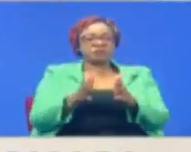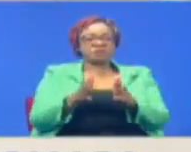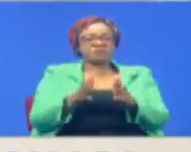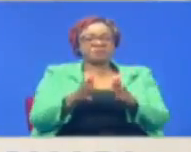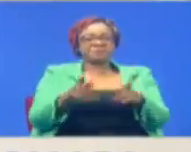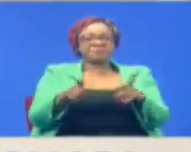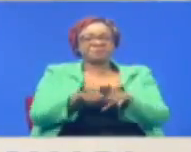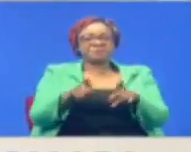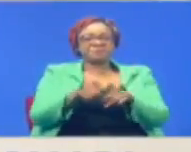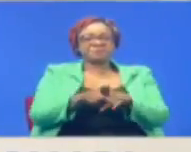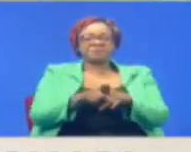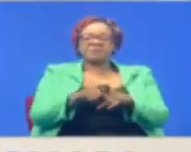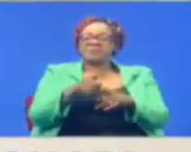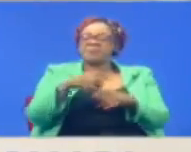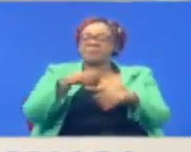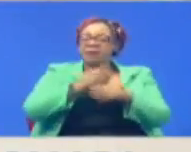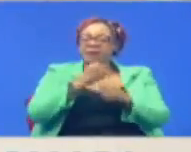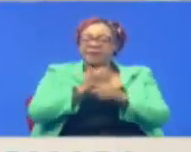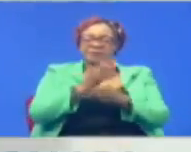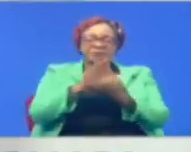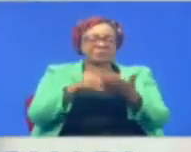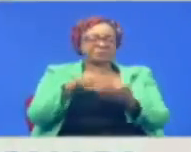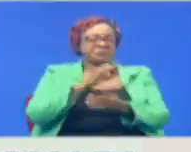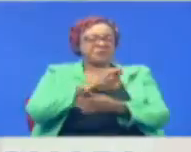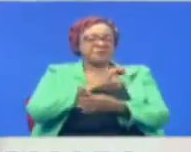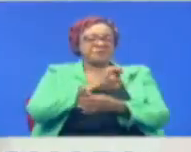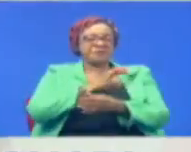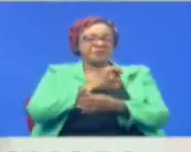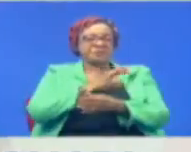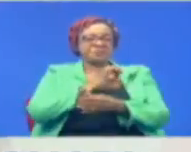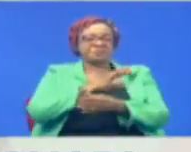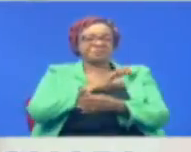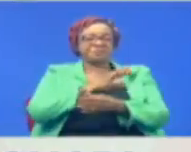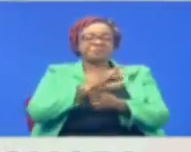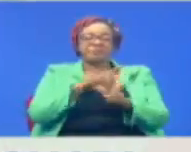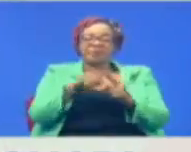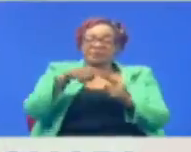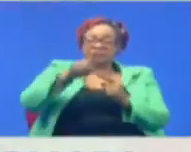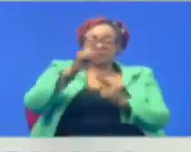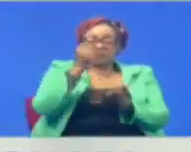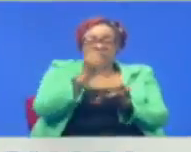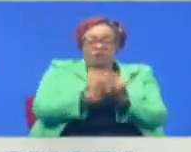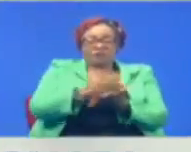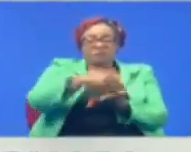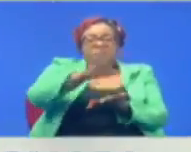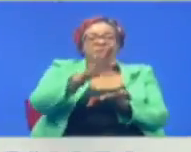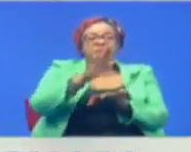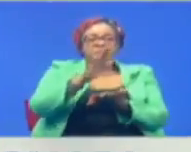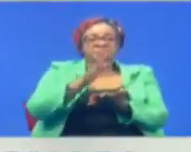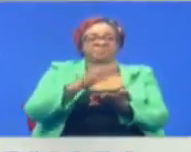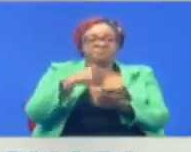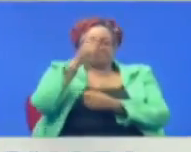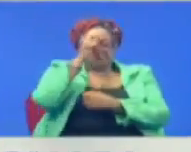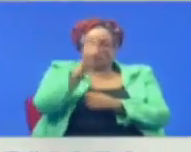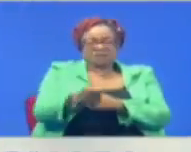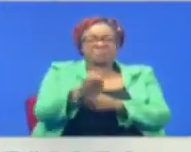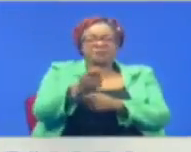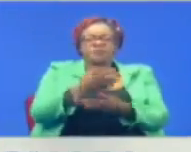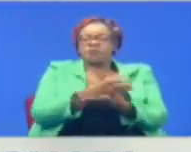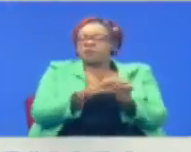mzishi inatisha wengi. Ila chumba cha maiti ndio ofisi yake na anaitafutia heshima kwa kila